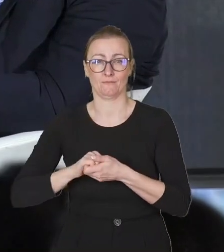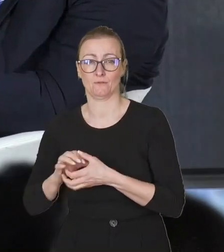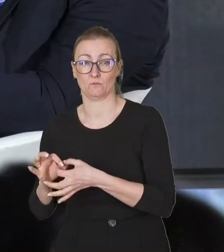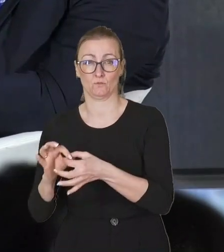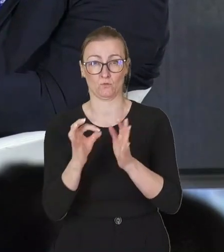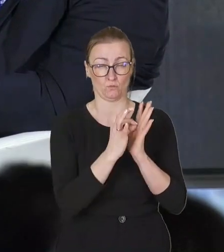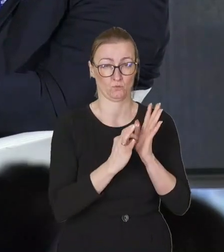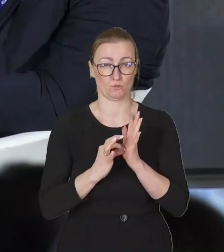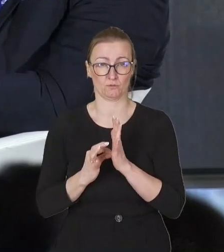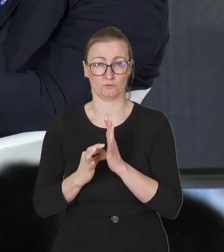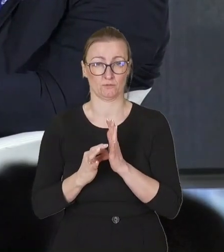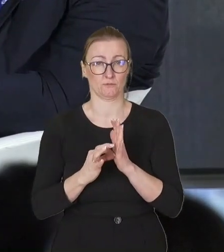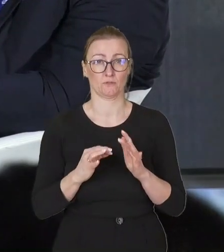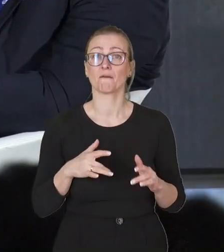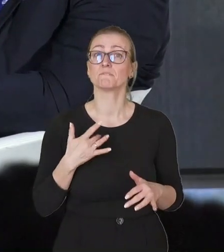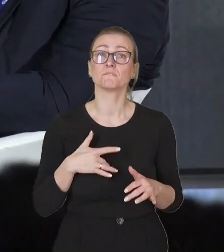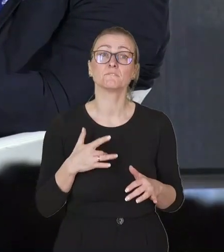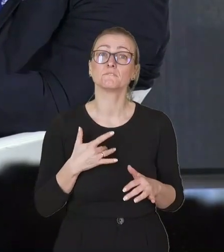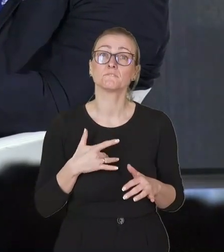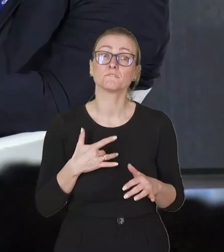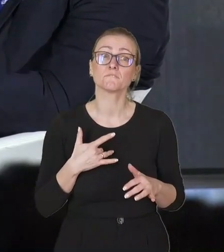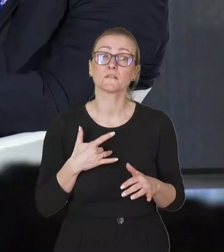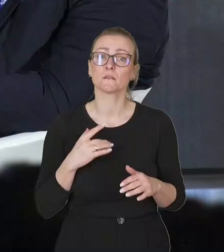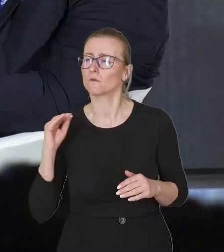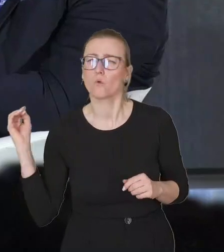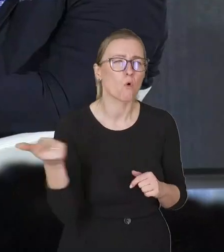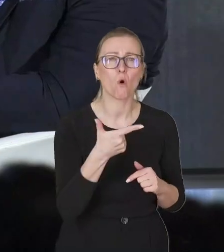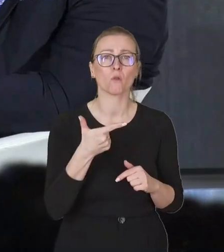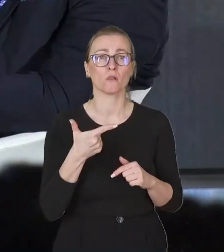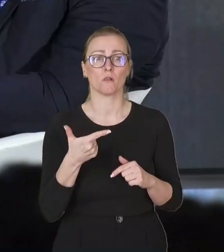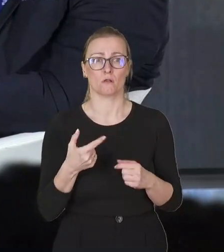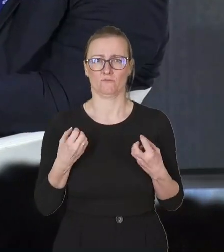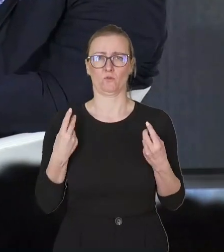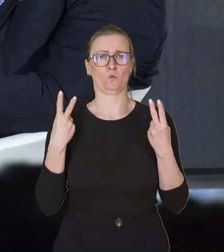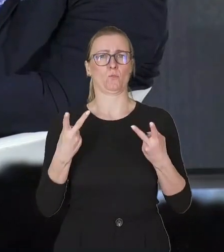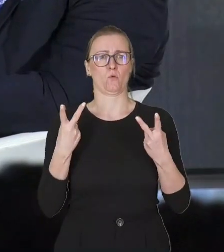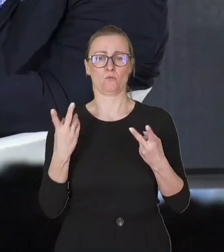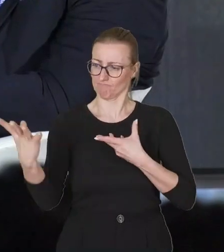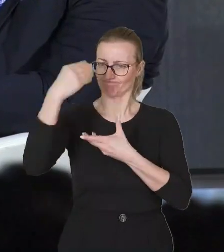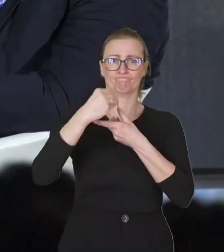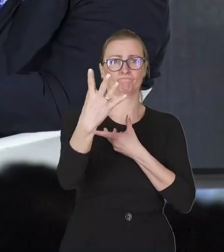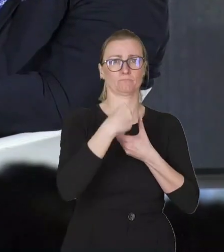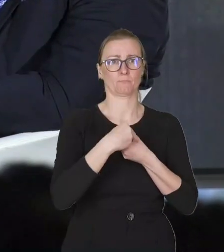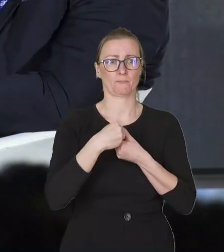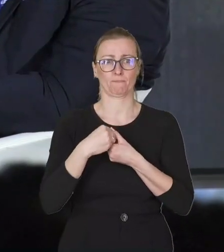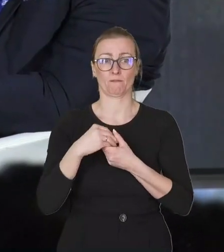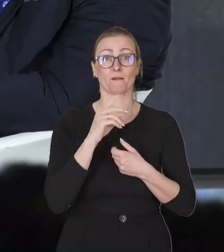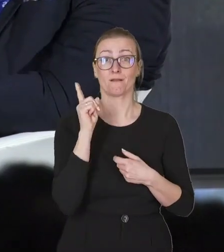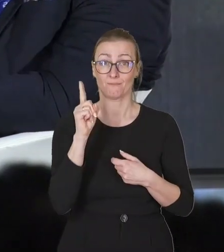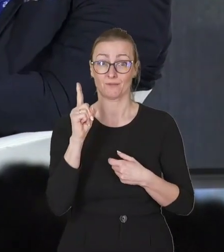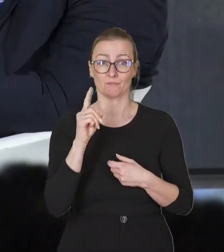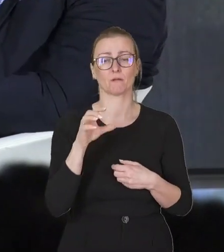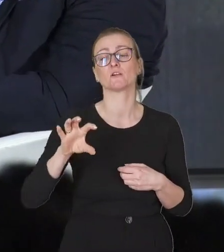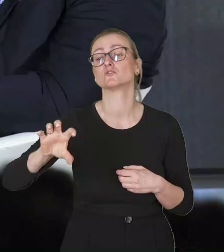now. But regions should be encouraged to choose